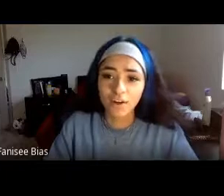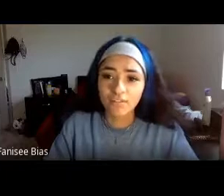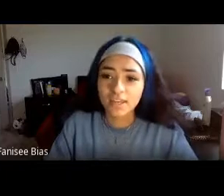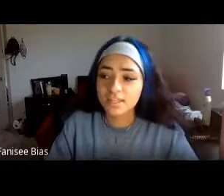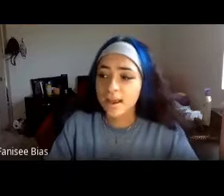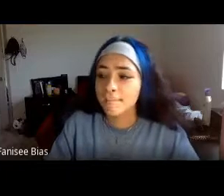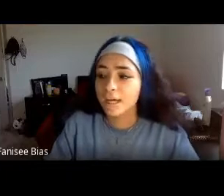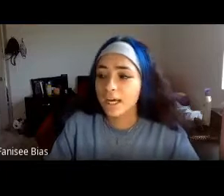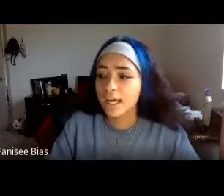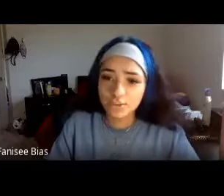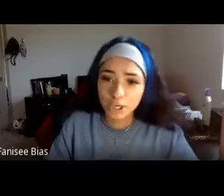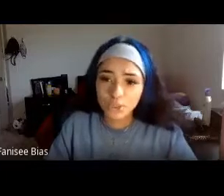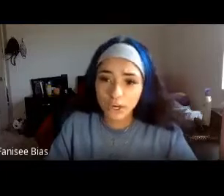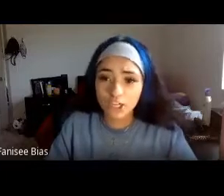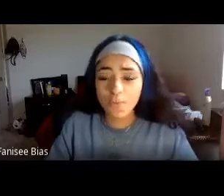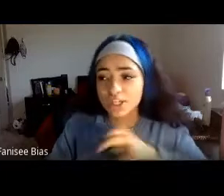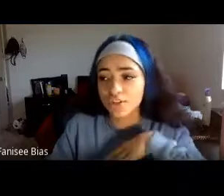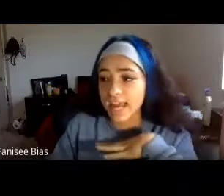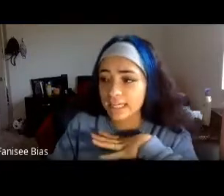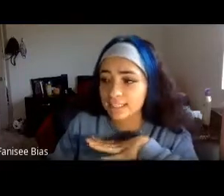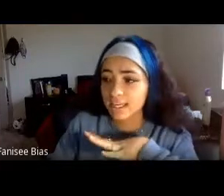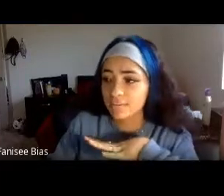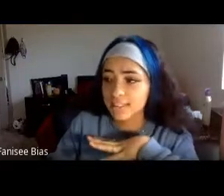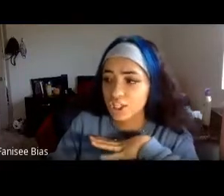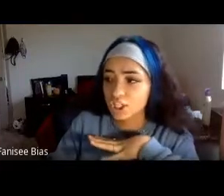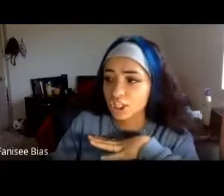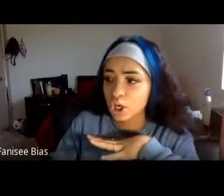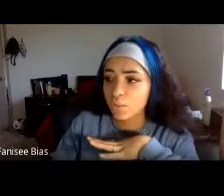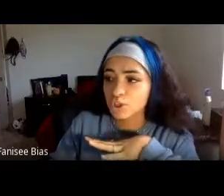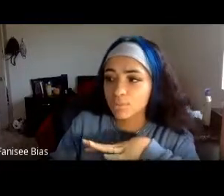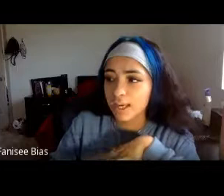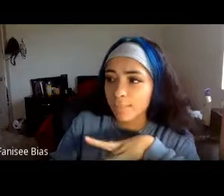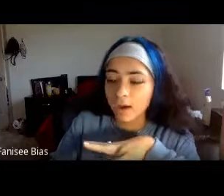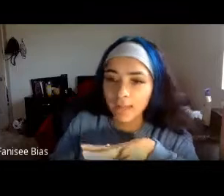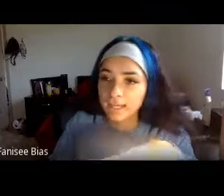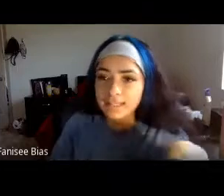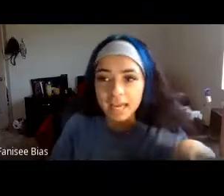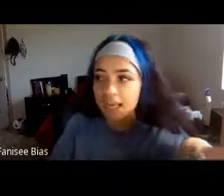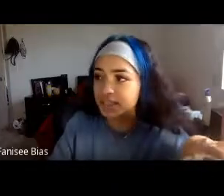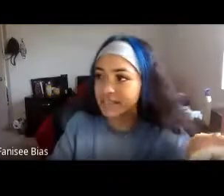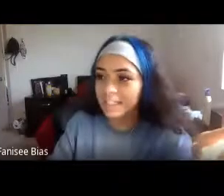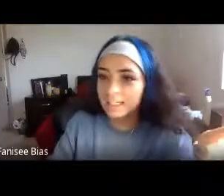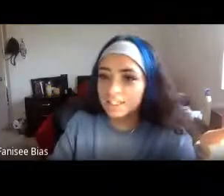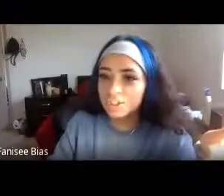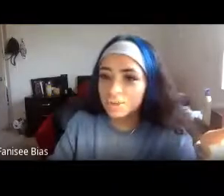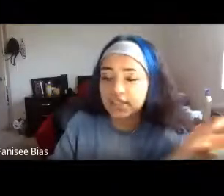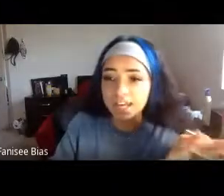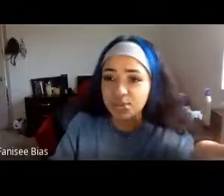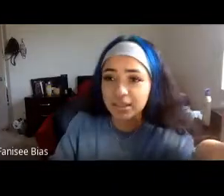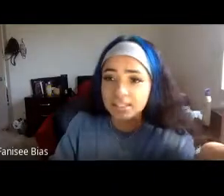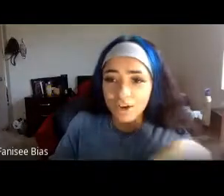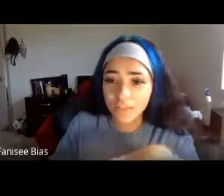long for all of this, but thank you so much. We're going to go into the next session, which should be about like 10